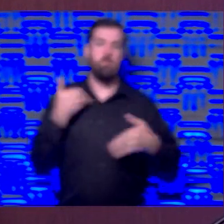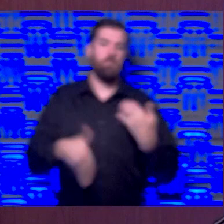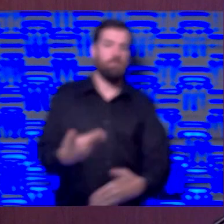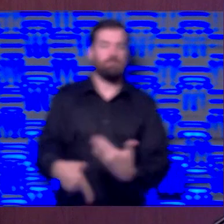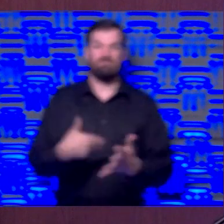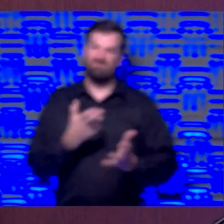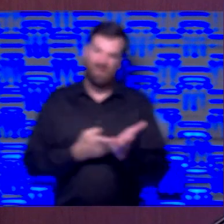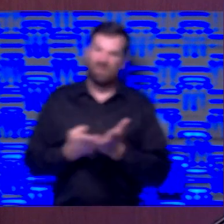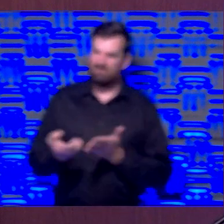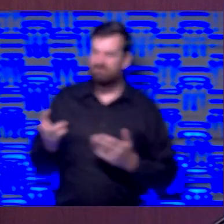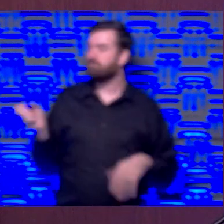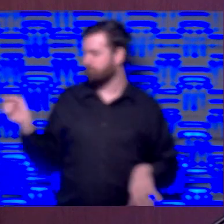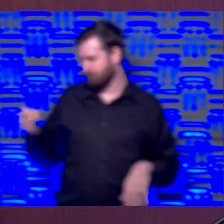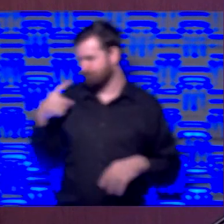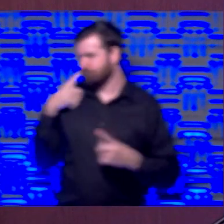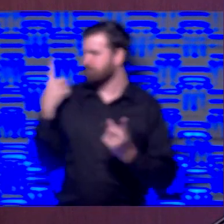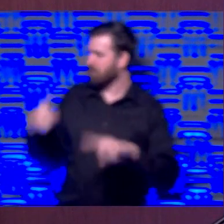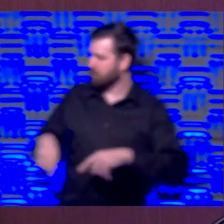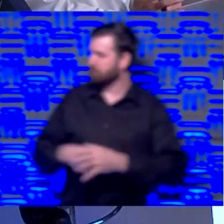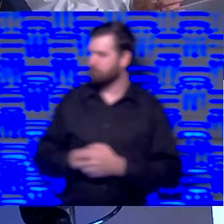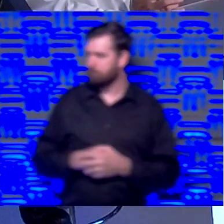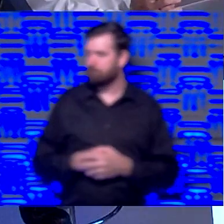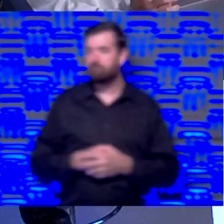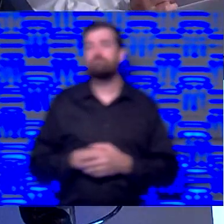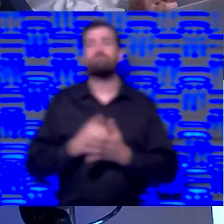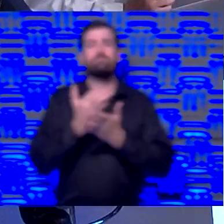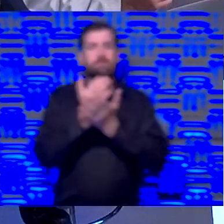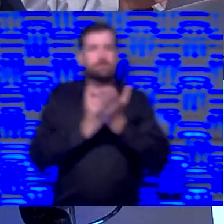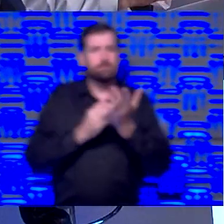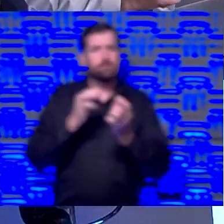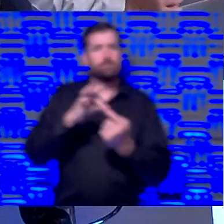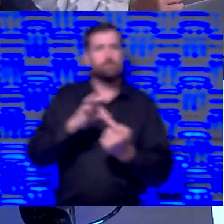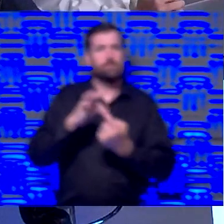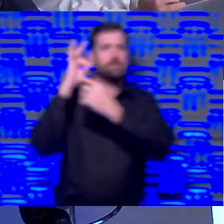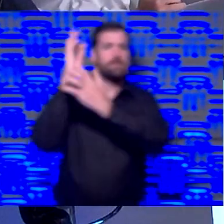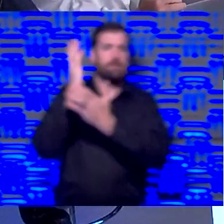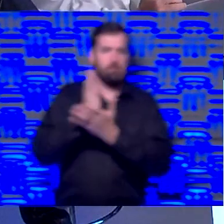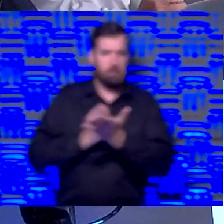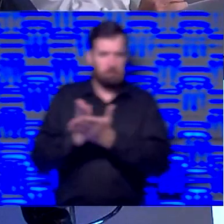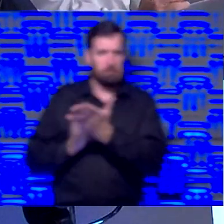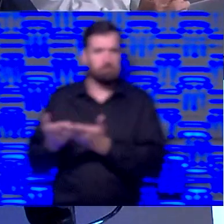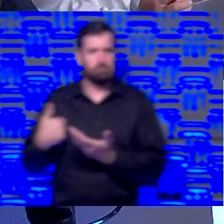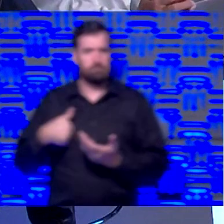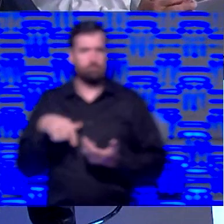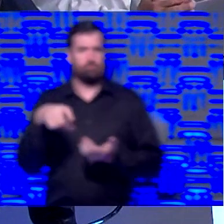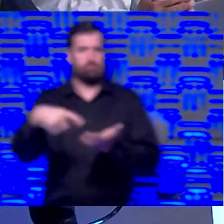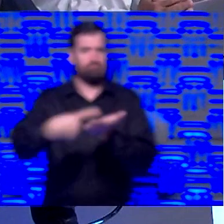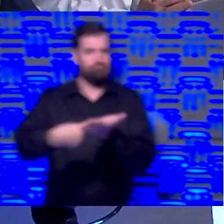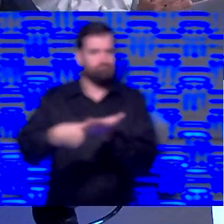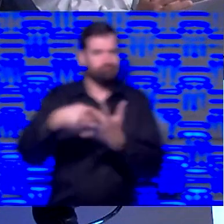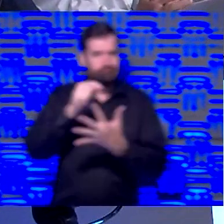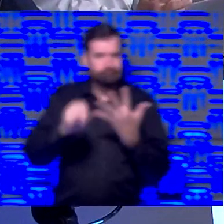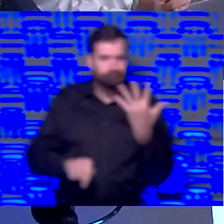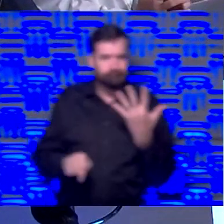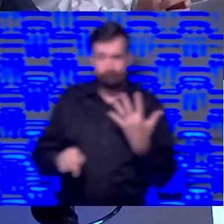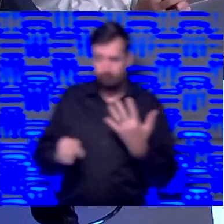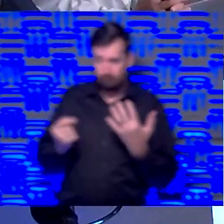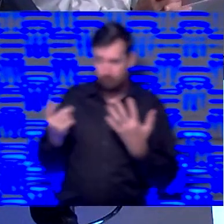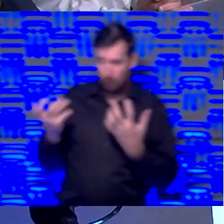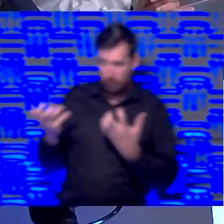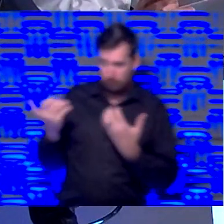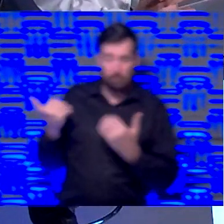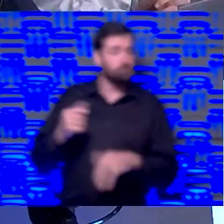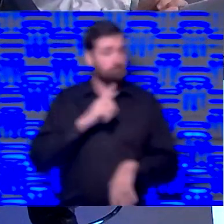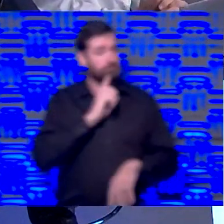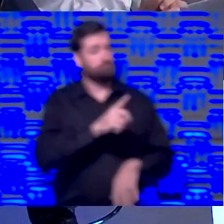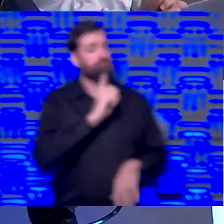Quite honest with you. And I think there's some unique aspects of that, and we should probably touch base about some of that. Do you want to kind of?